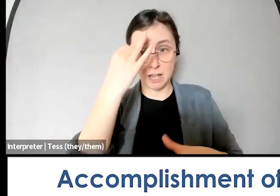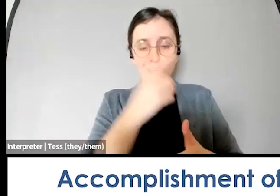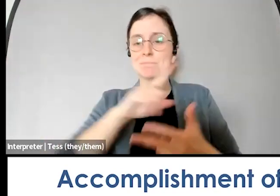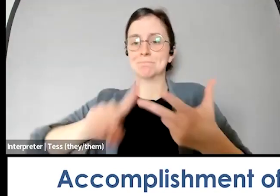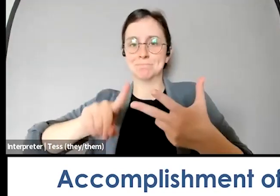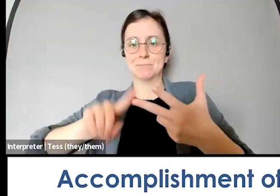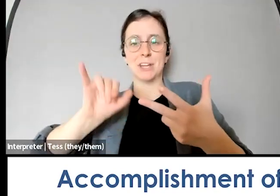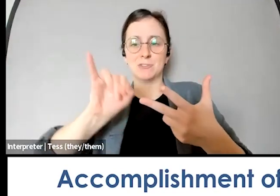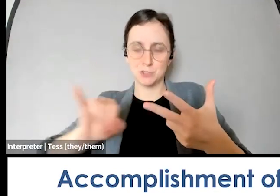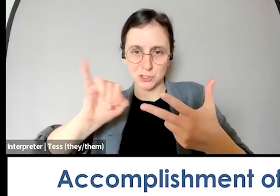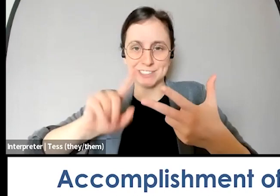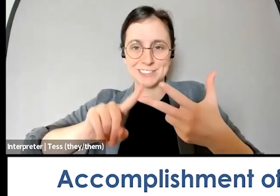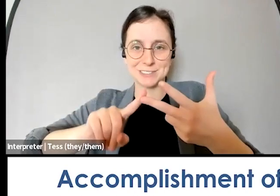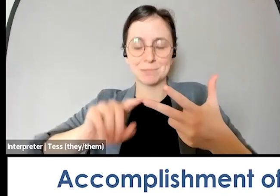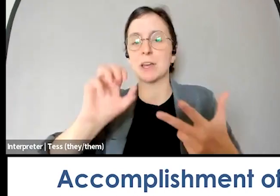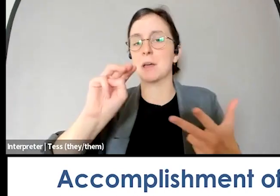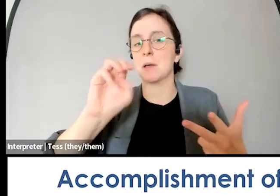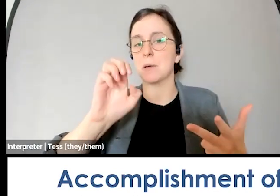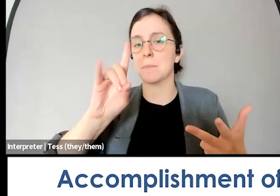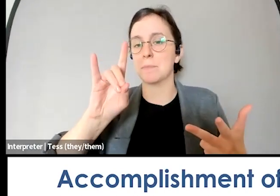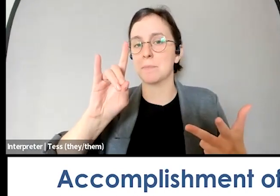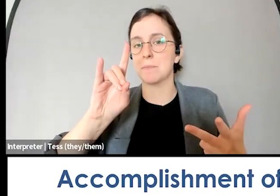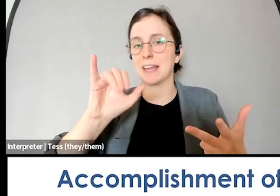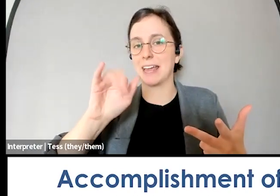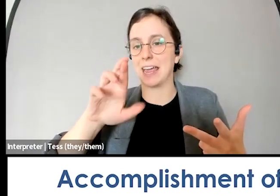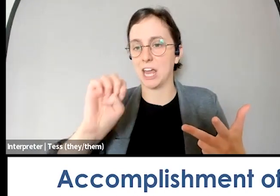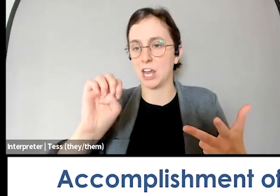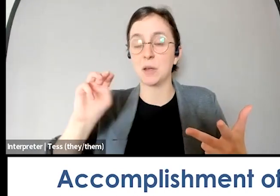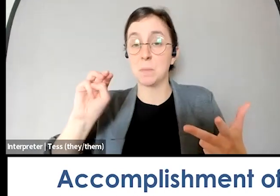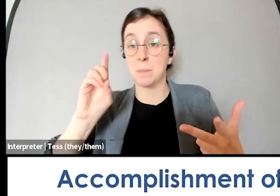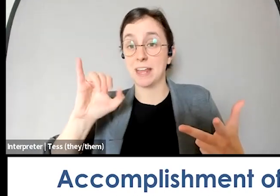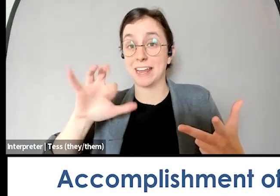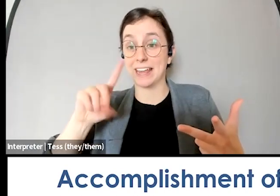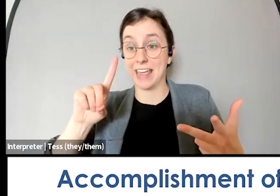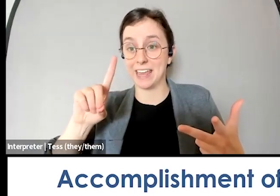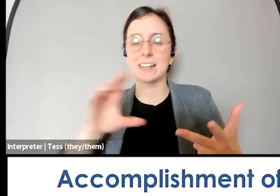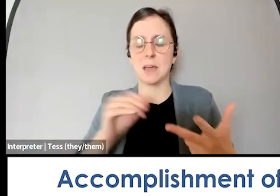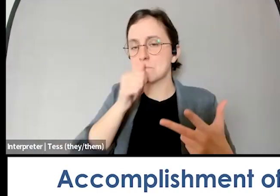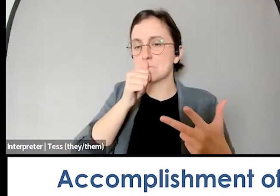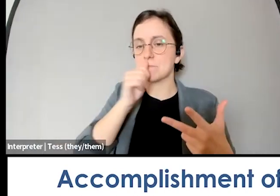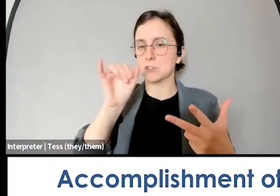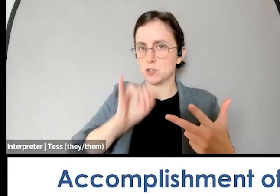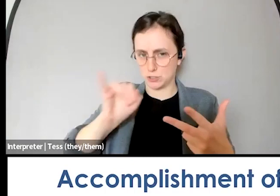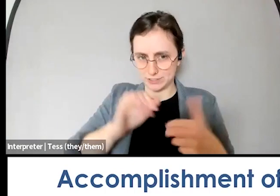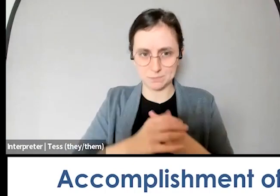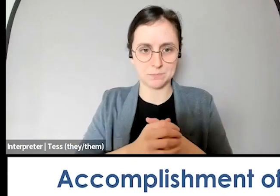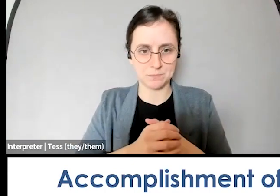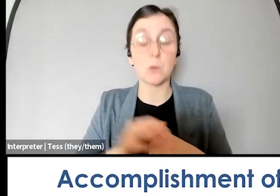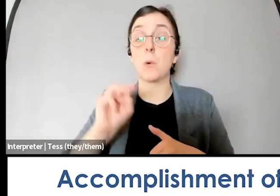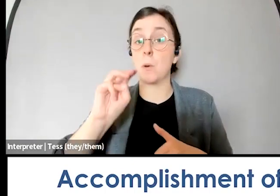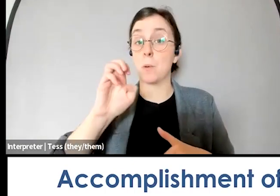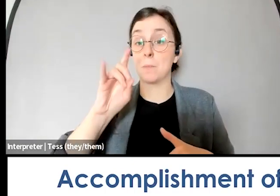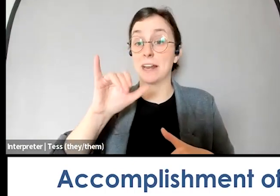That's Medicare, Medicaid, and private insurance. So in Medicare, this is the program that covers